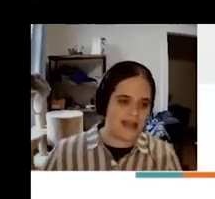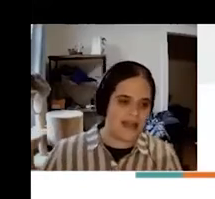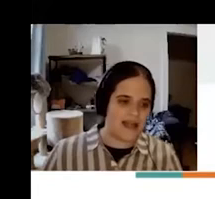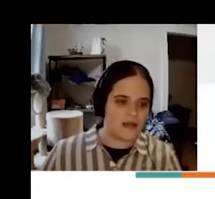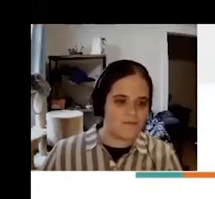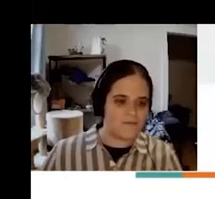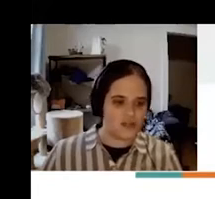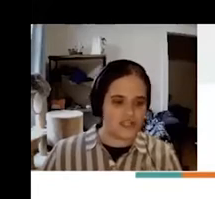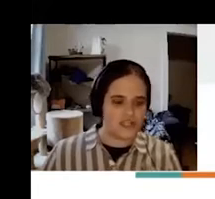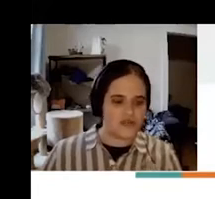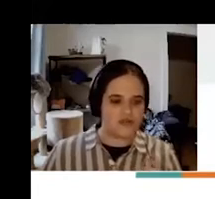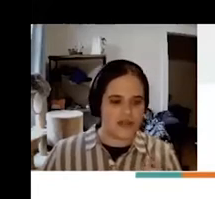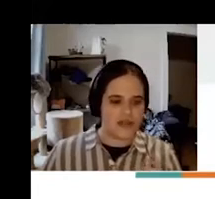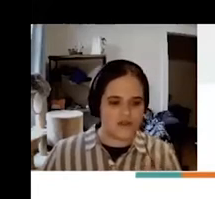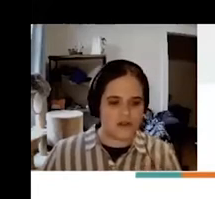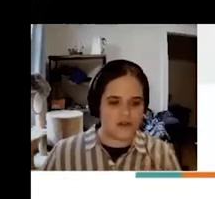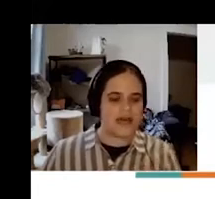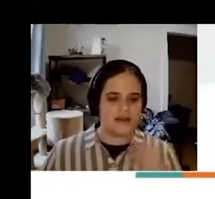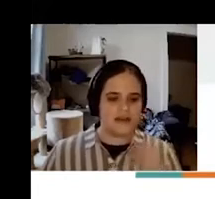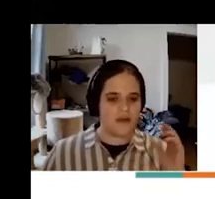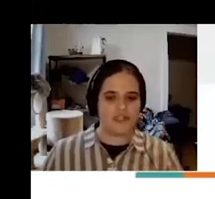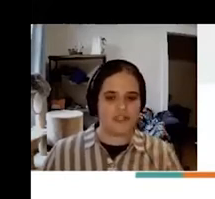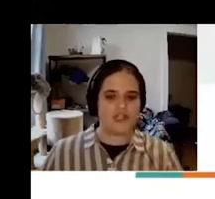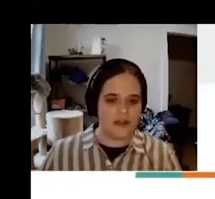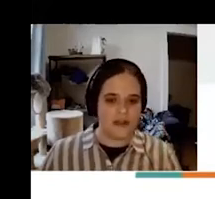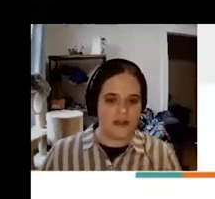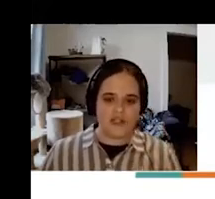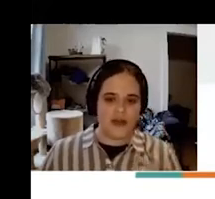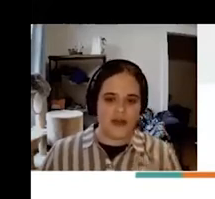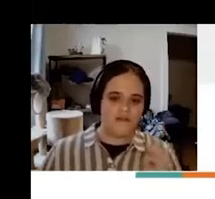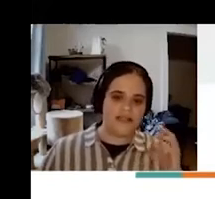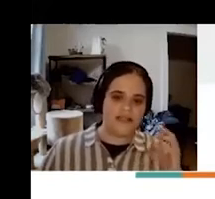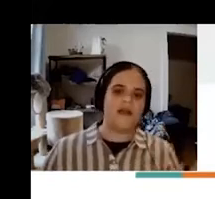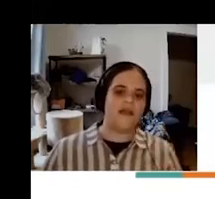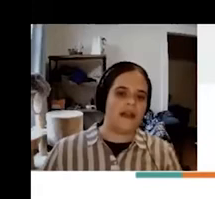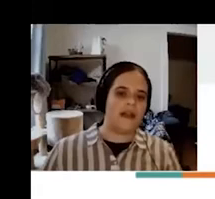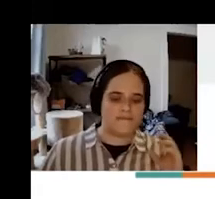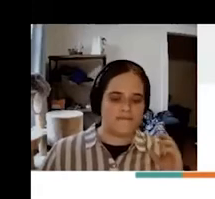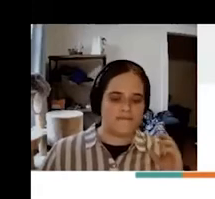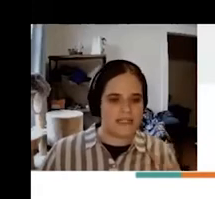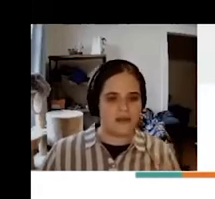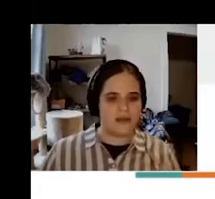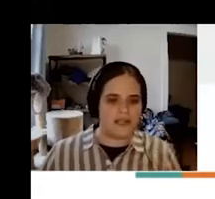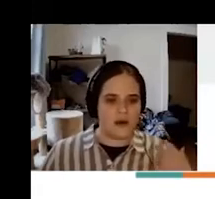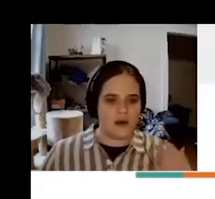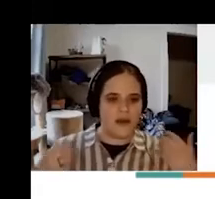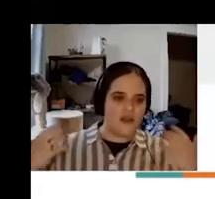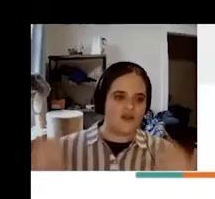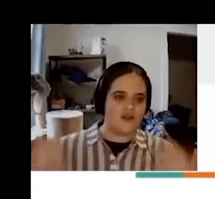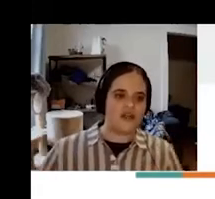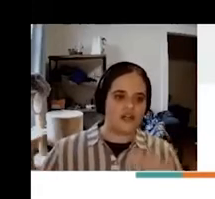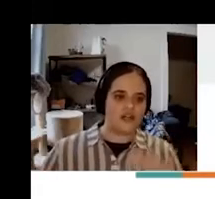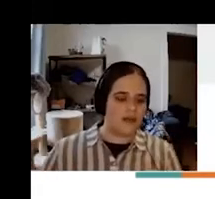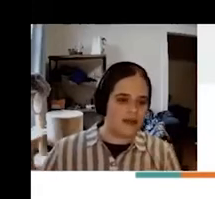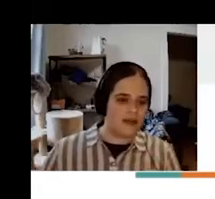back to the handler, where it's used to create renderings and return it, so that all of that data then goes back to the client where